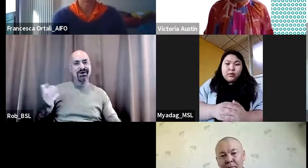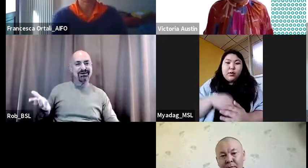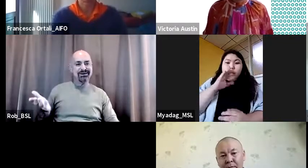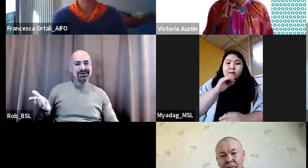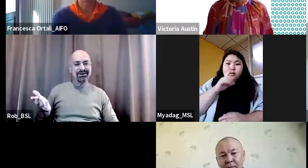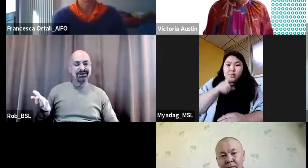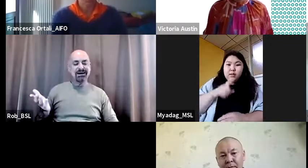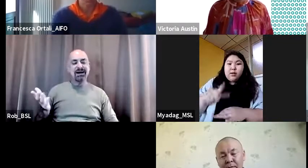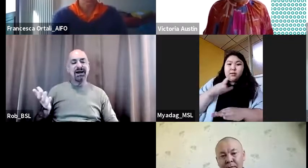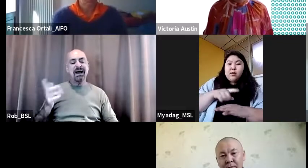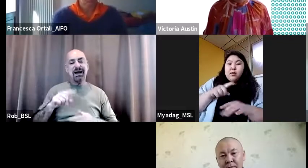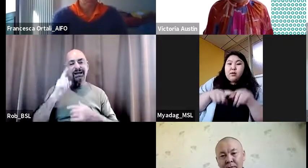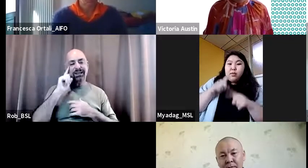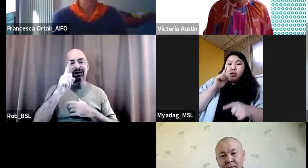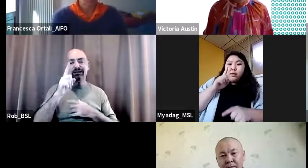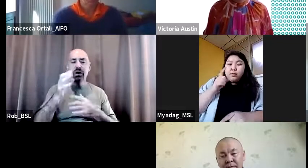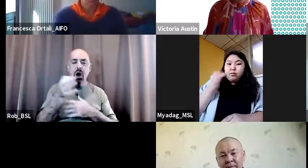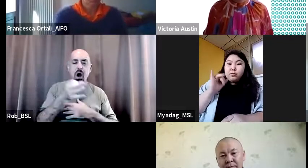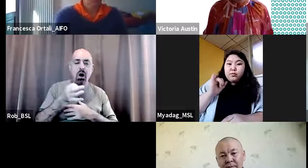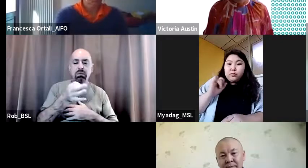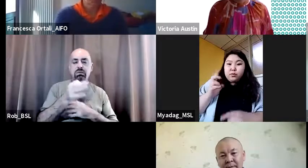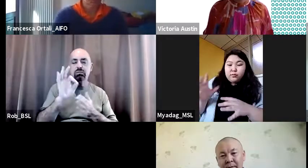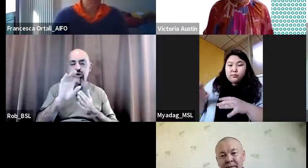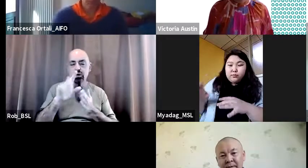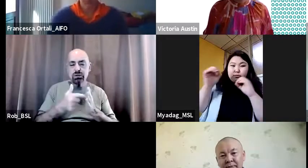think urban project can be also a very